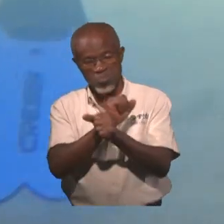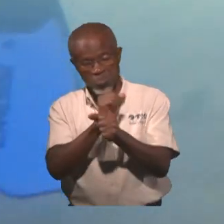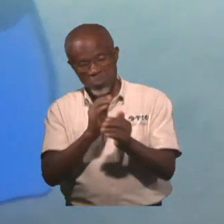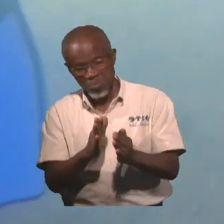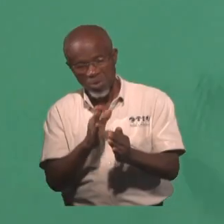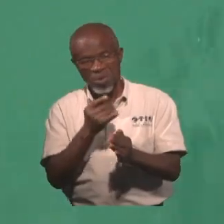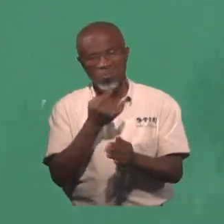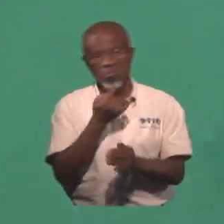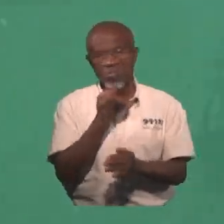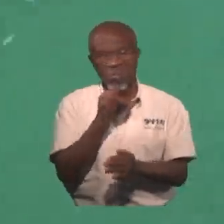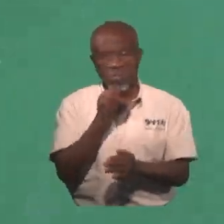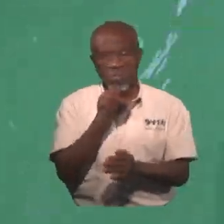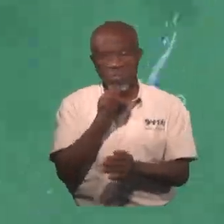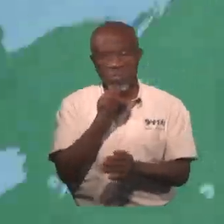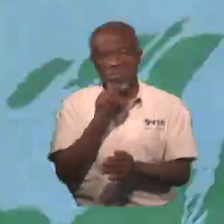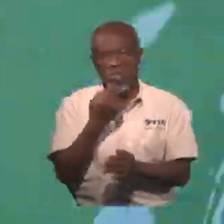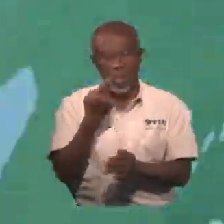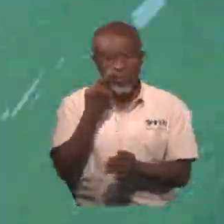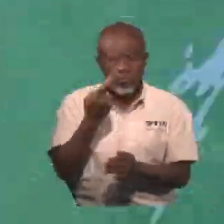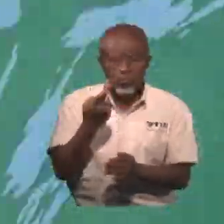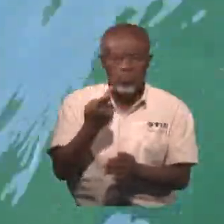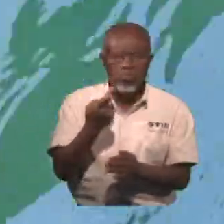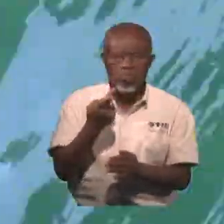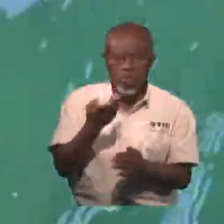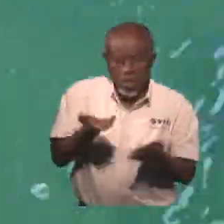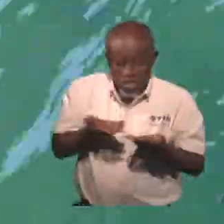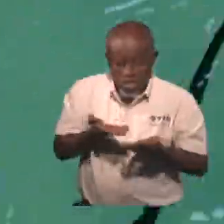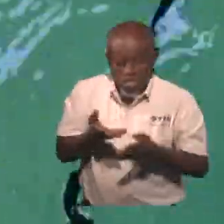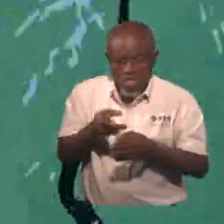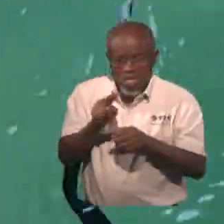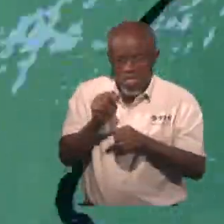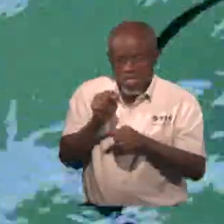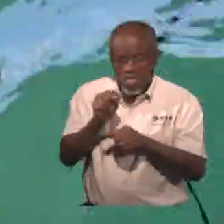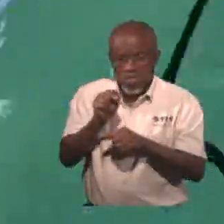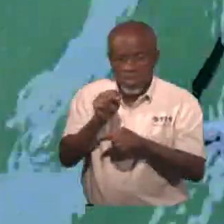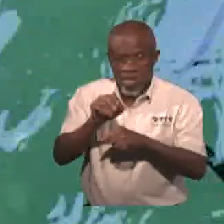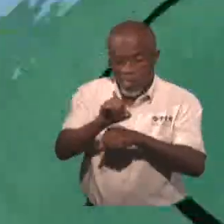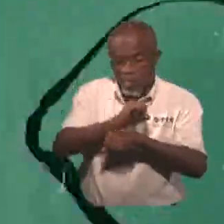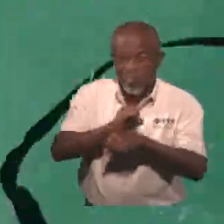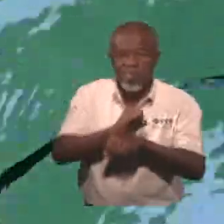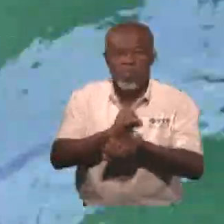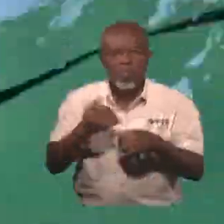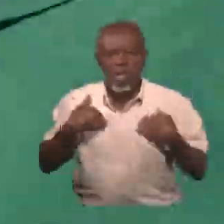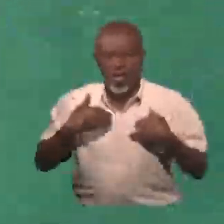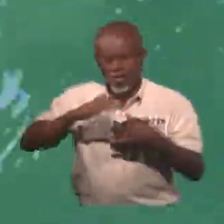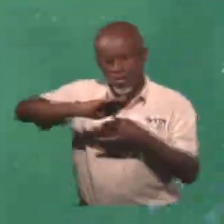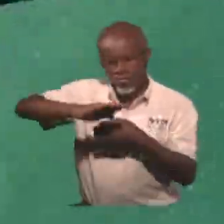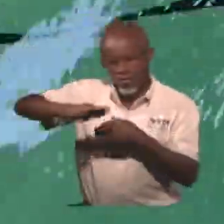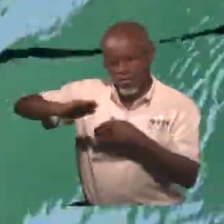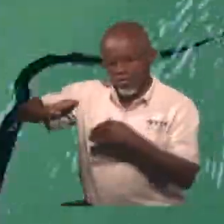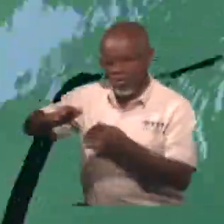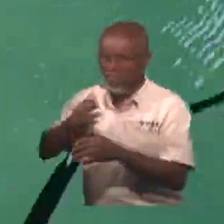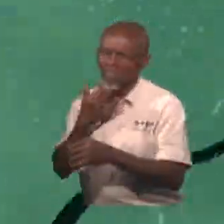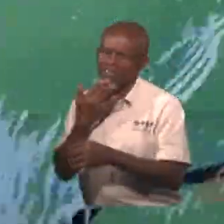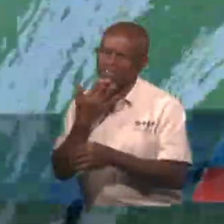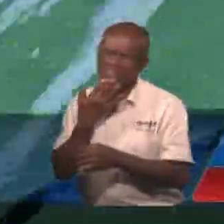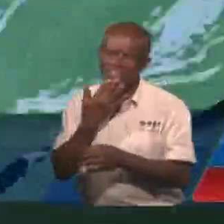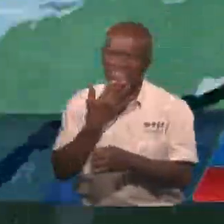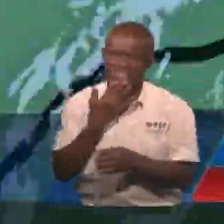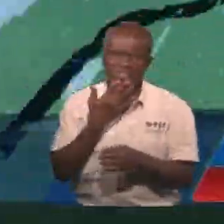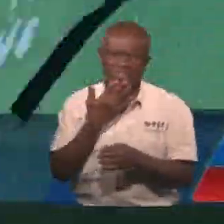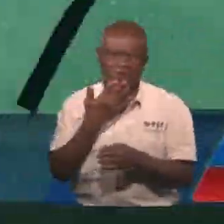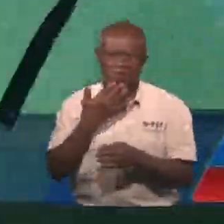the plugs. What you have here on Nelson Island is a kaleidoscope of colors with all different